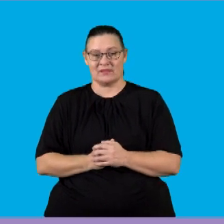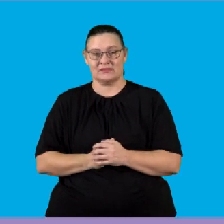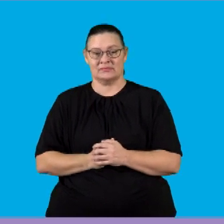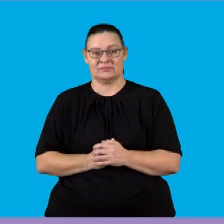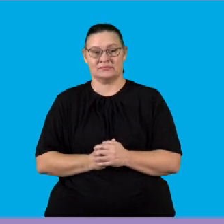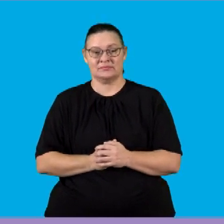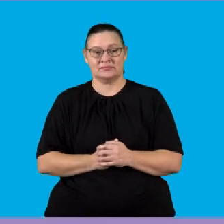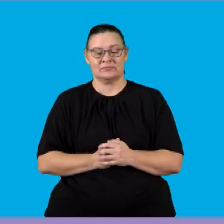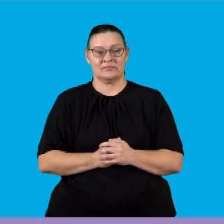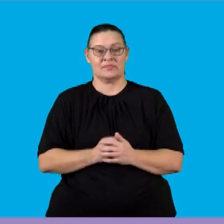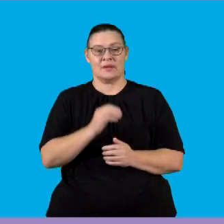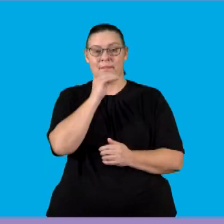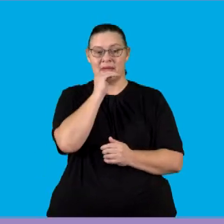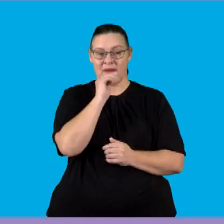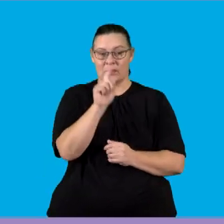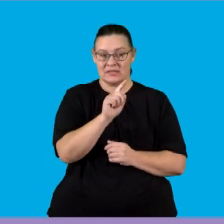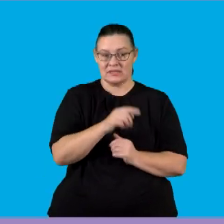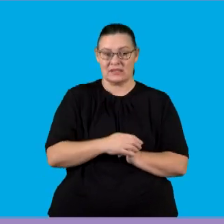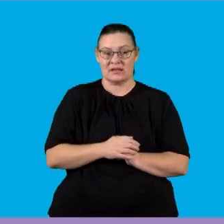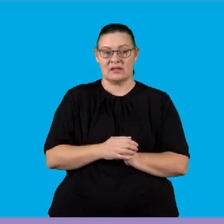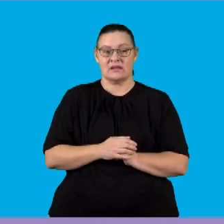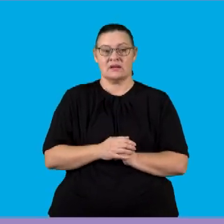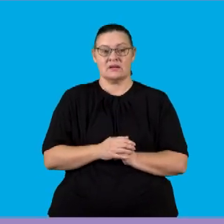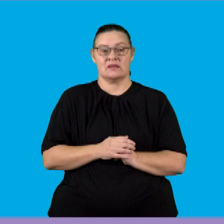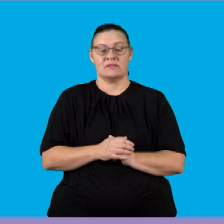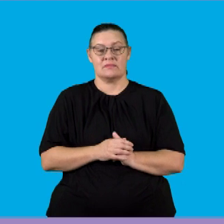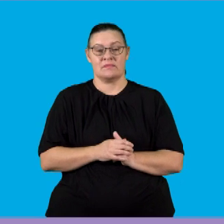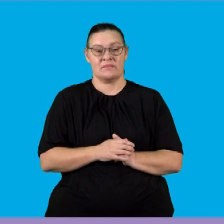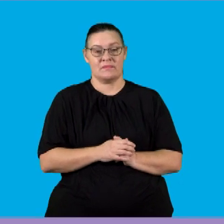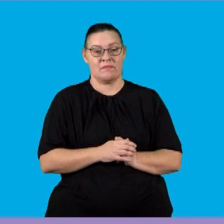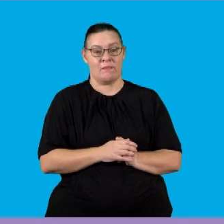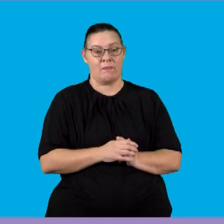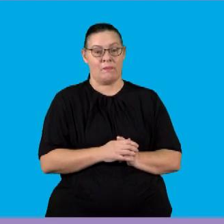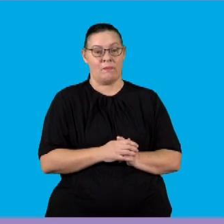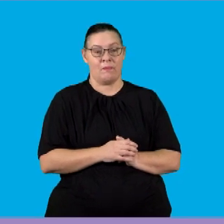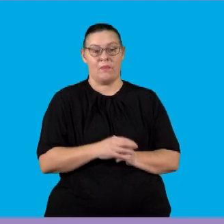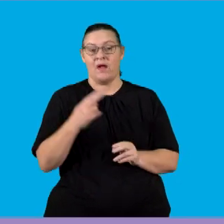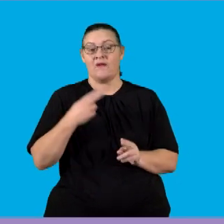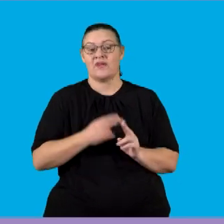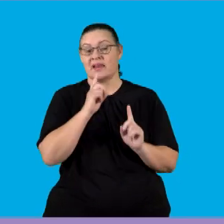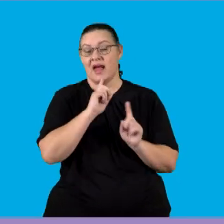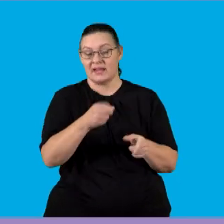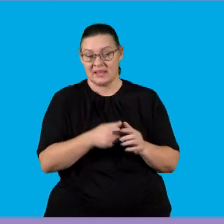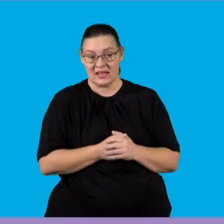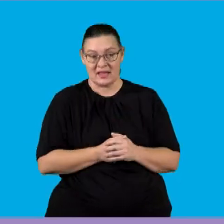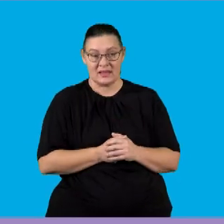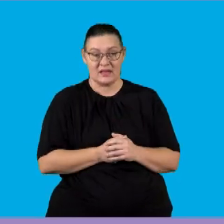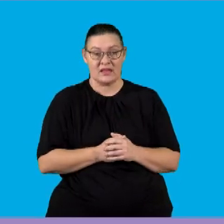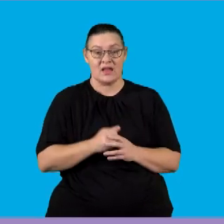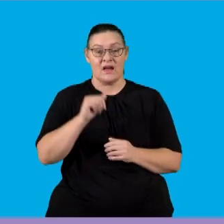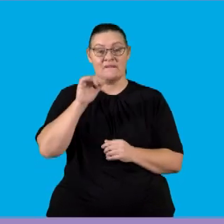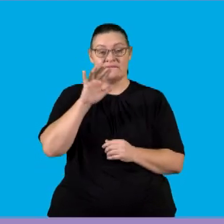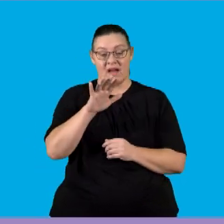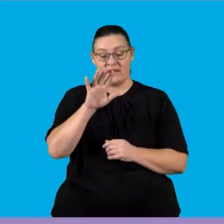those exponents. So that is going to be a 4 plus 2. What is our final answer going to be? That is